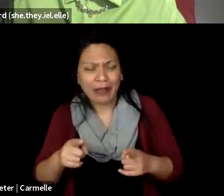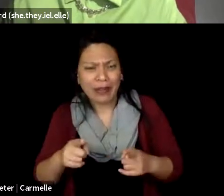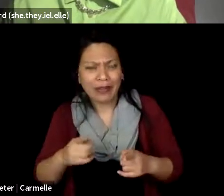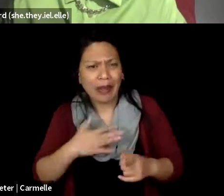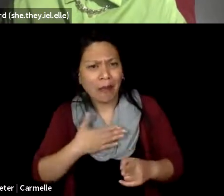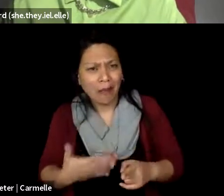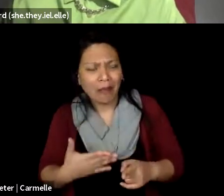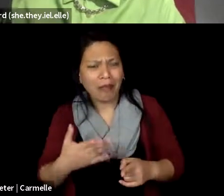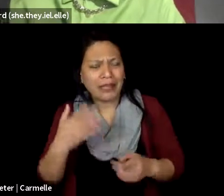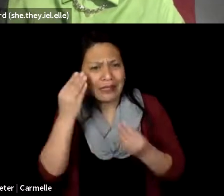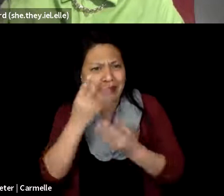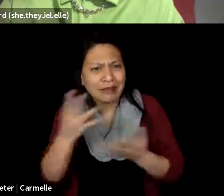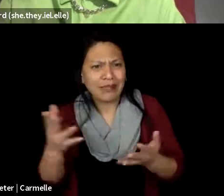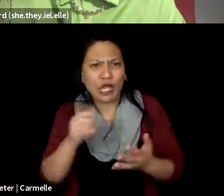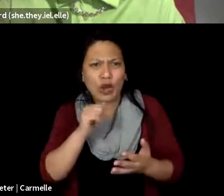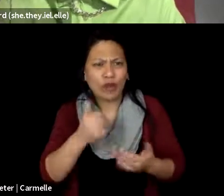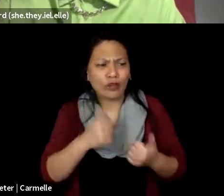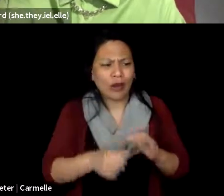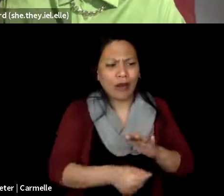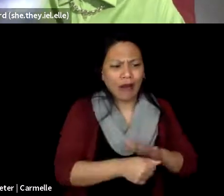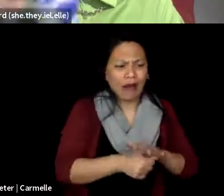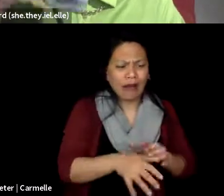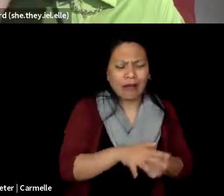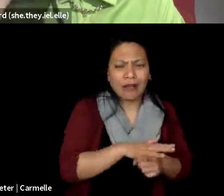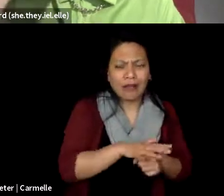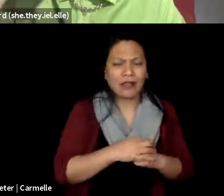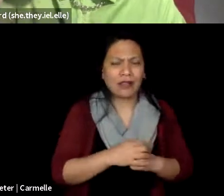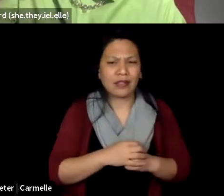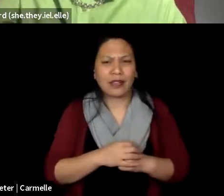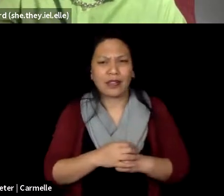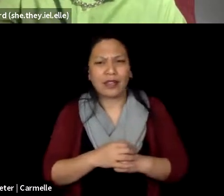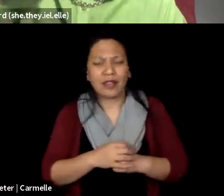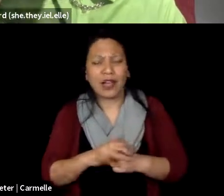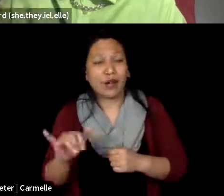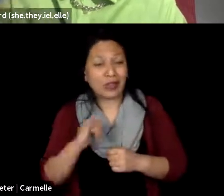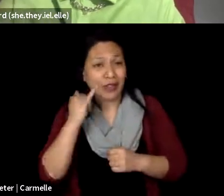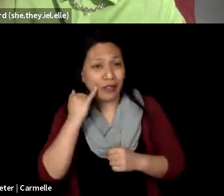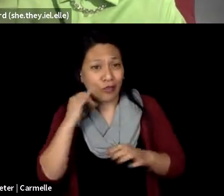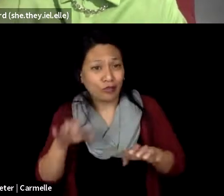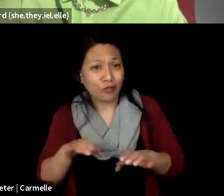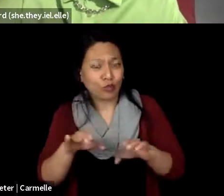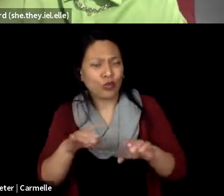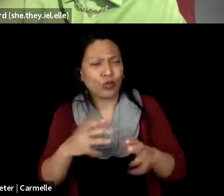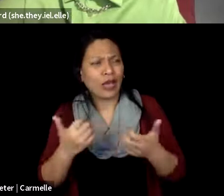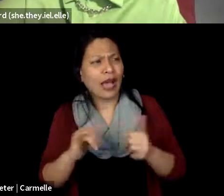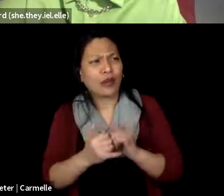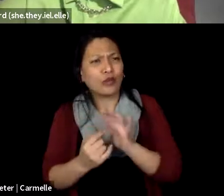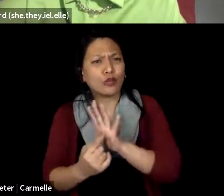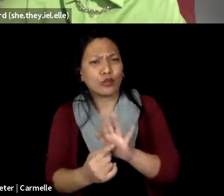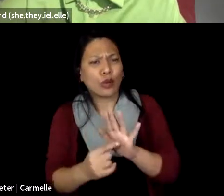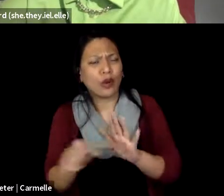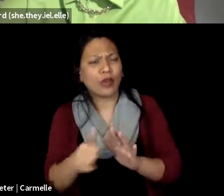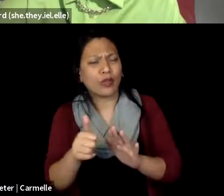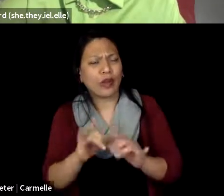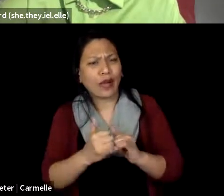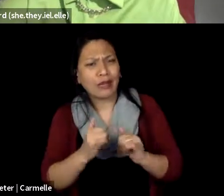do you model that same behavior so that other people feel like they can give back in that same way? And I think back to this idea